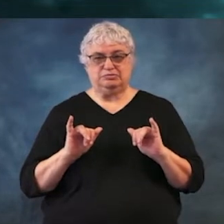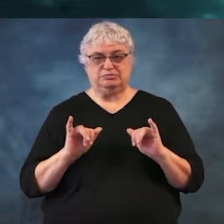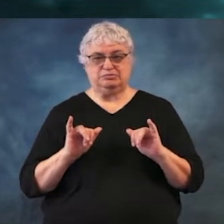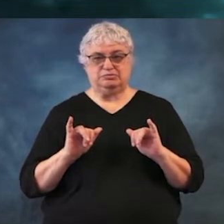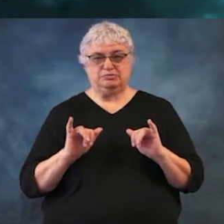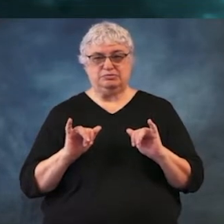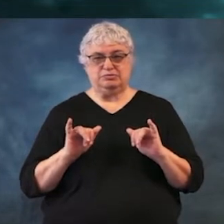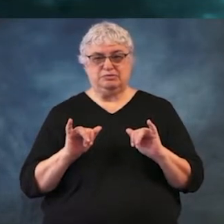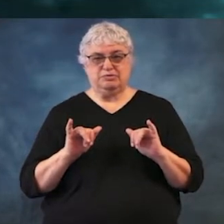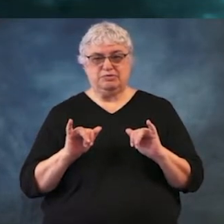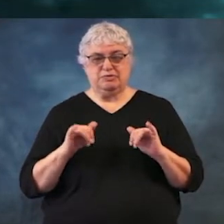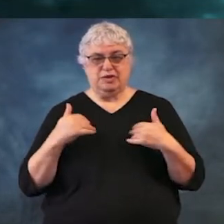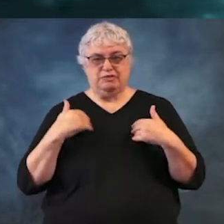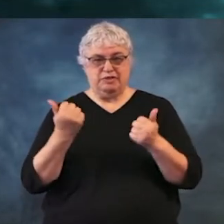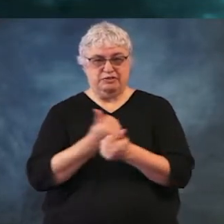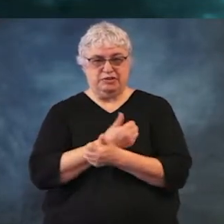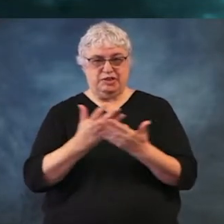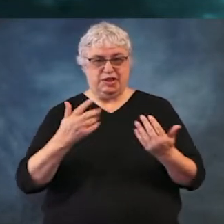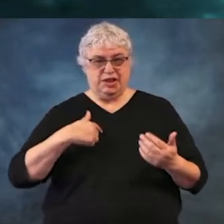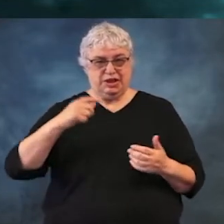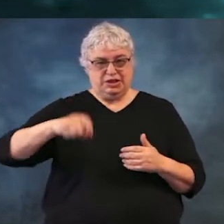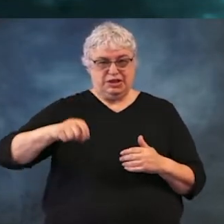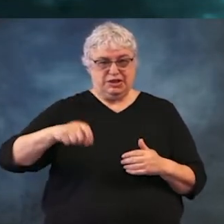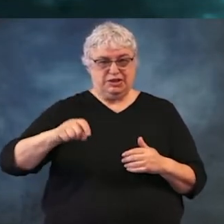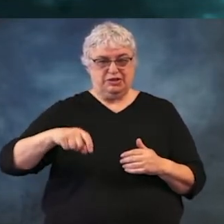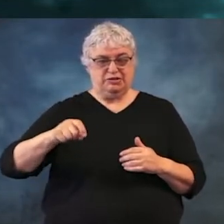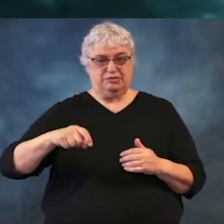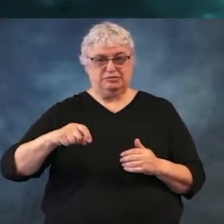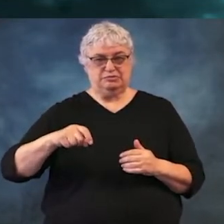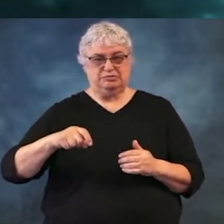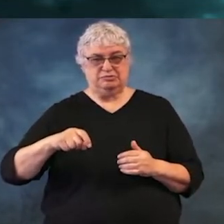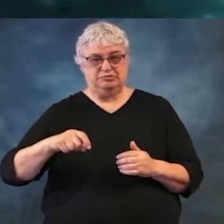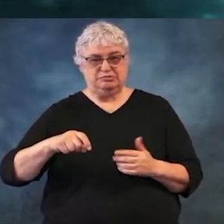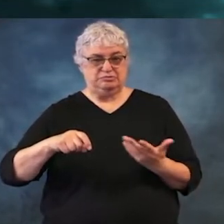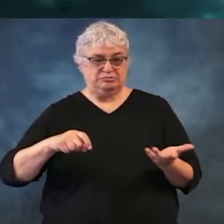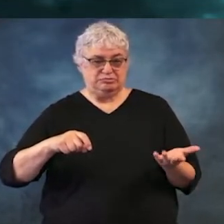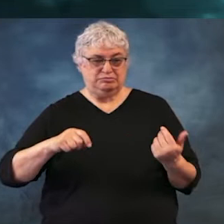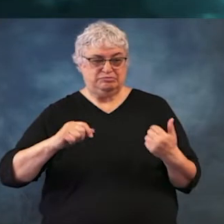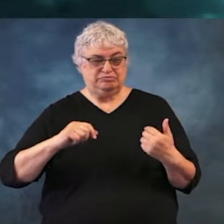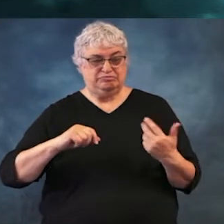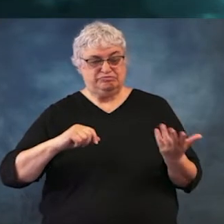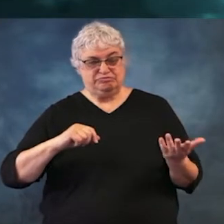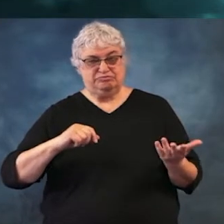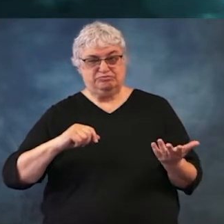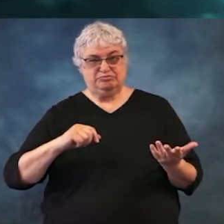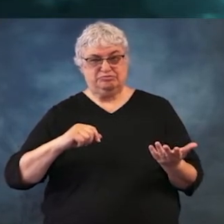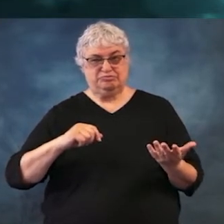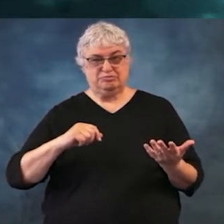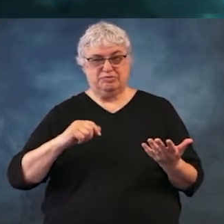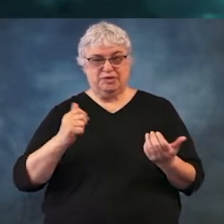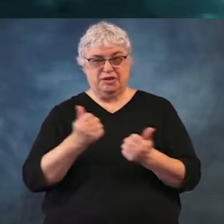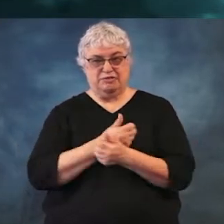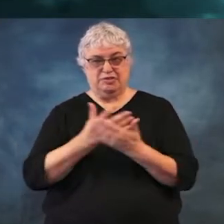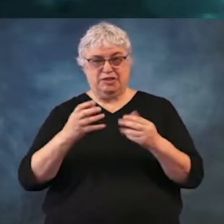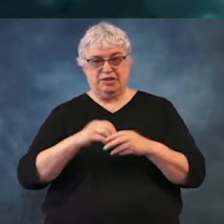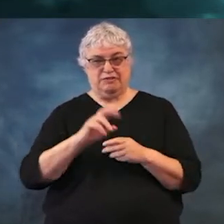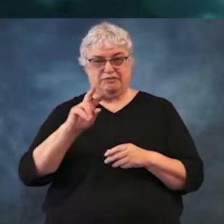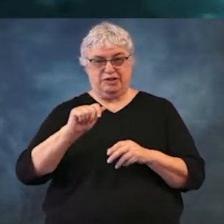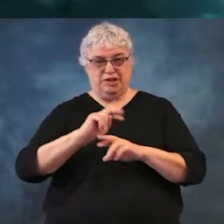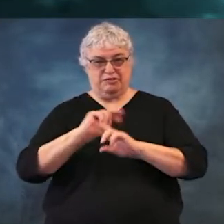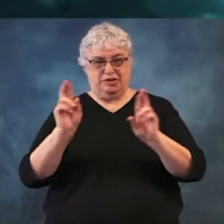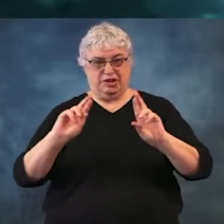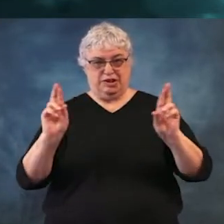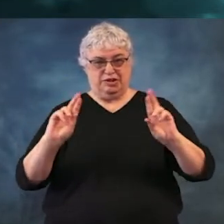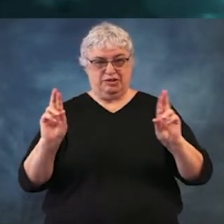I would have everything everything I would need, and I would have everything in my van ready to